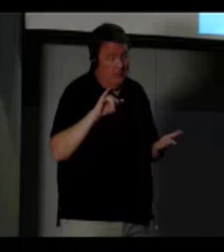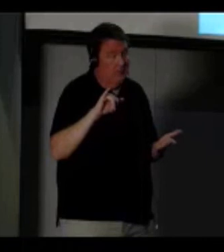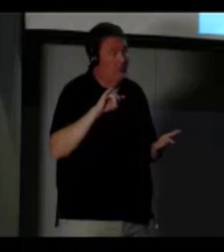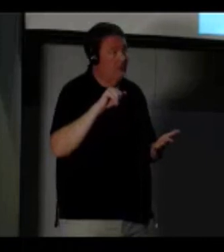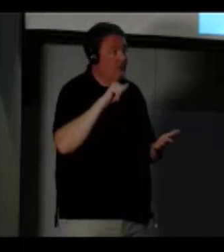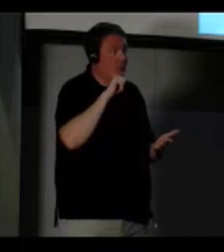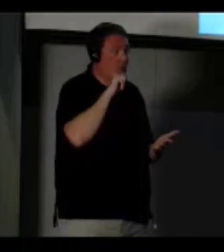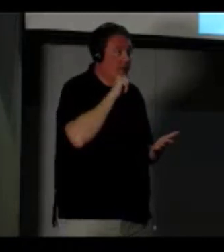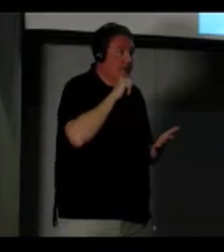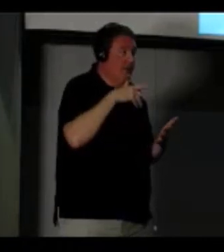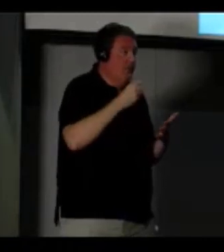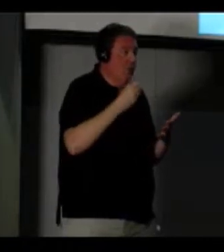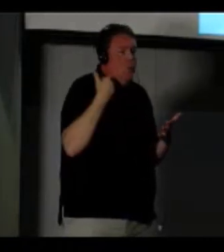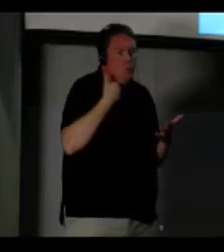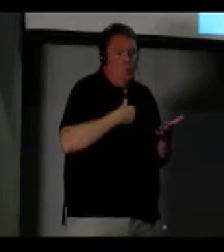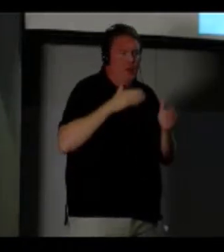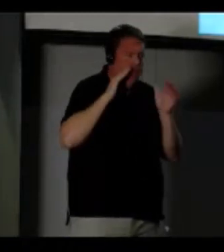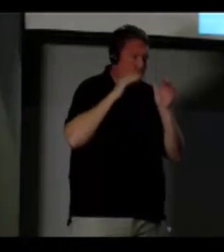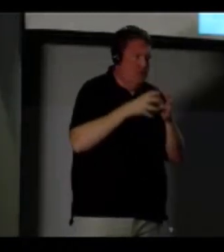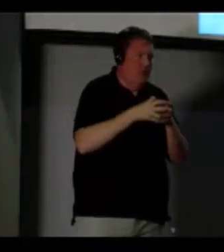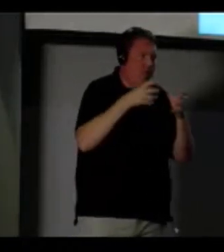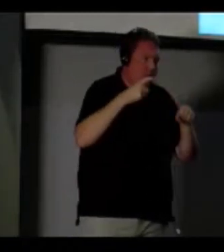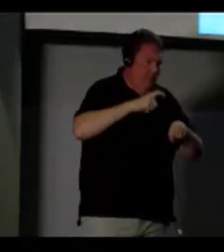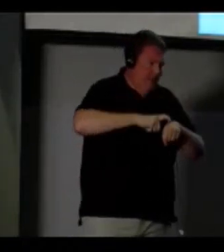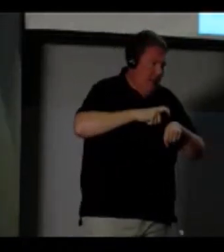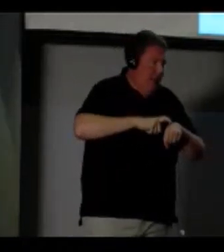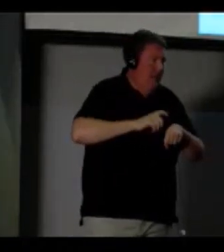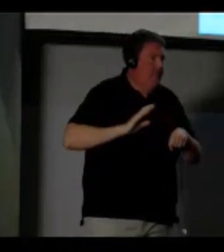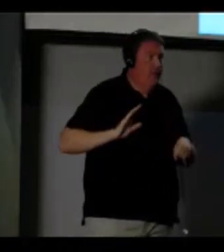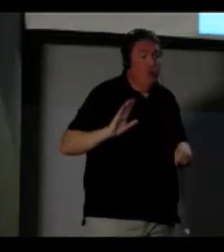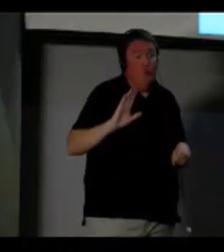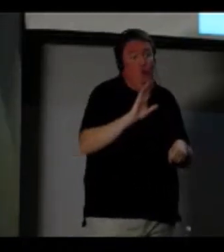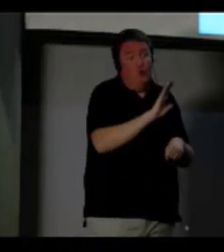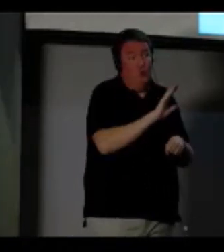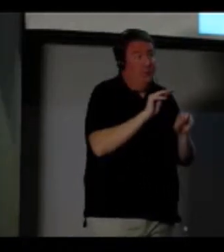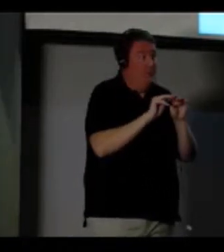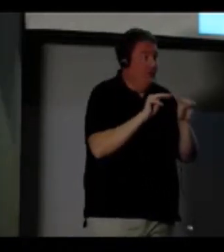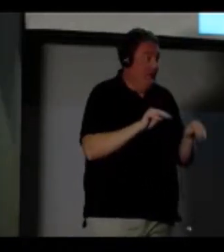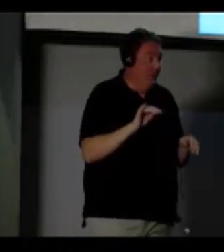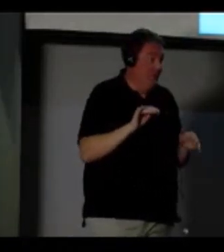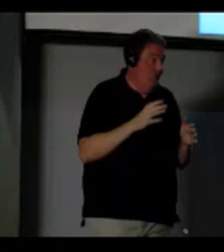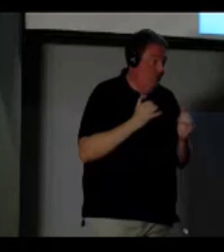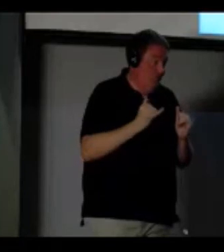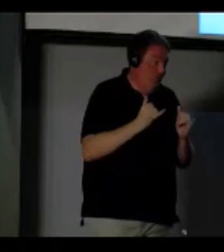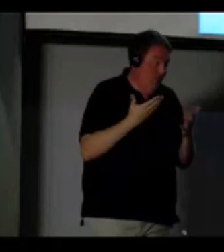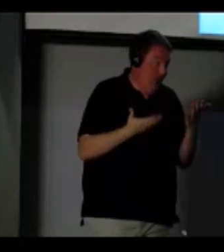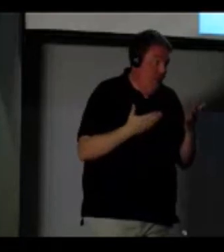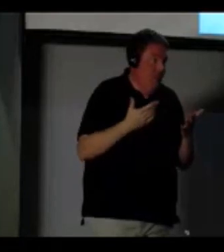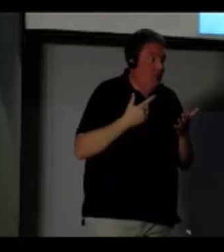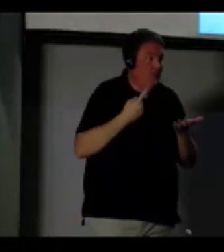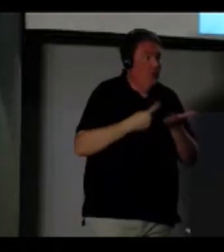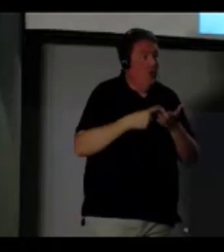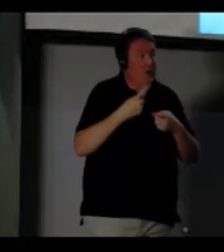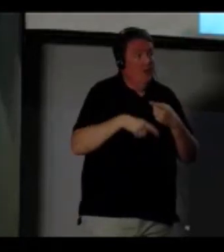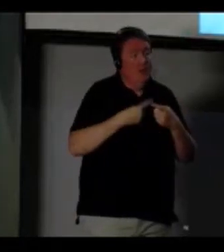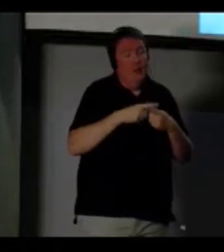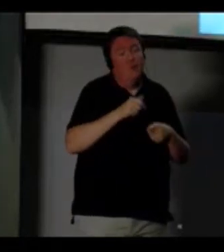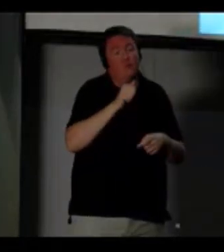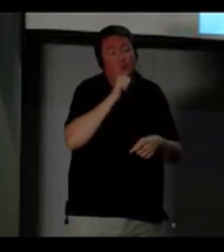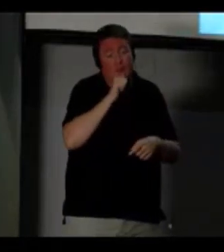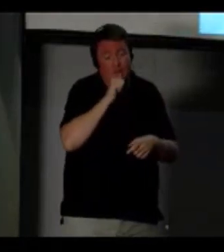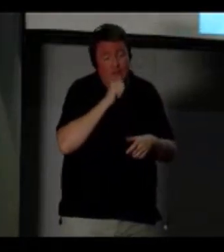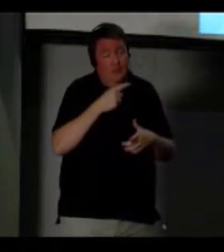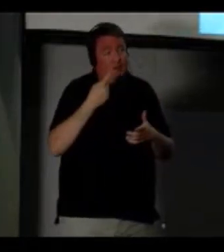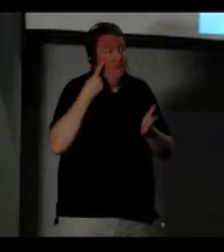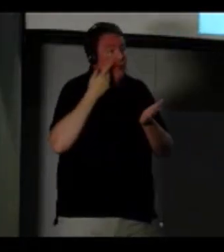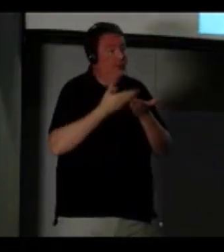We spend a lot of time, a lot more time, and maybe your institutions do as well, worrying about privacy implications, and particularly for